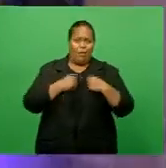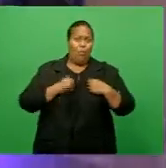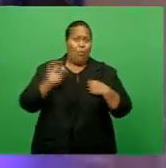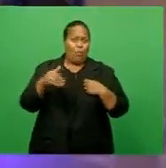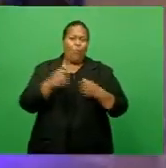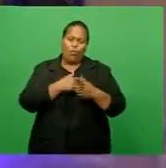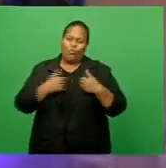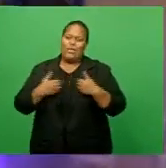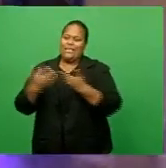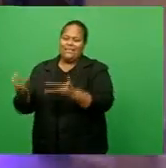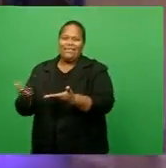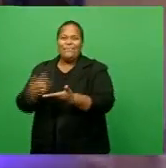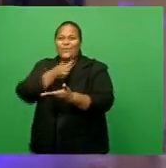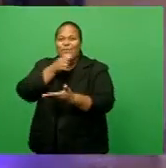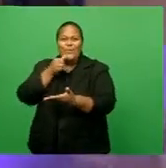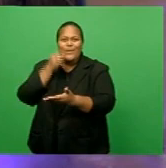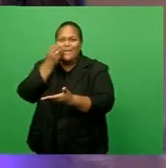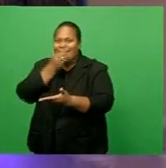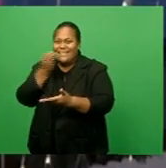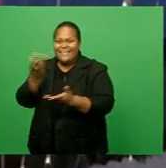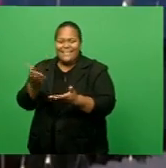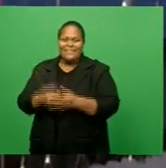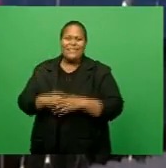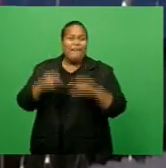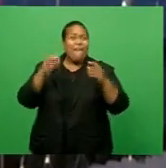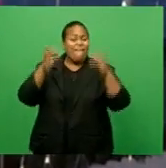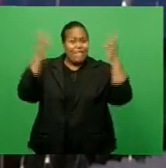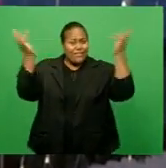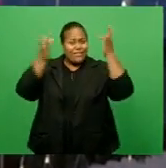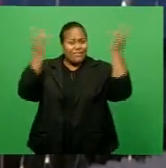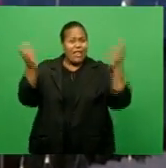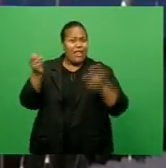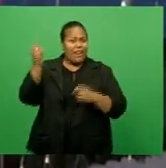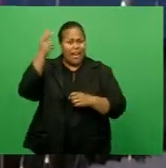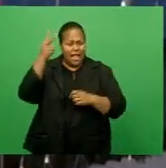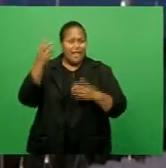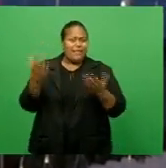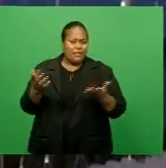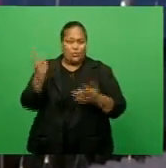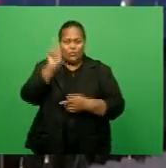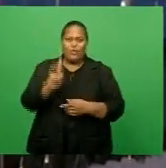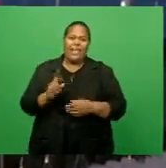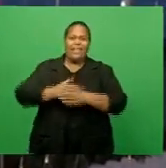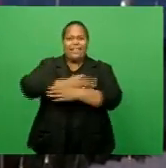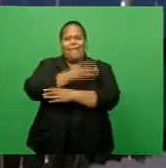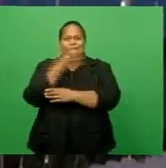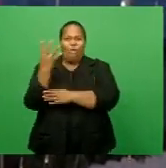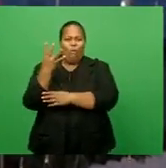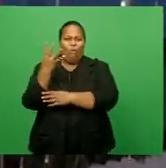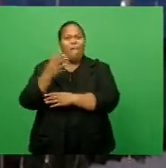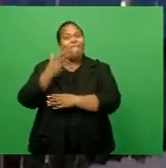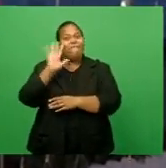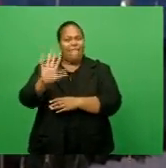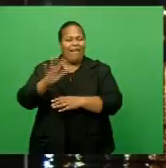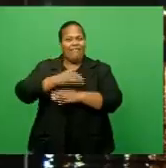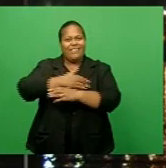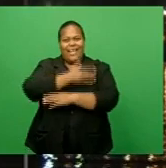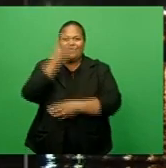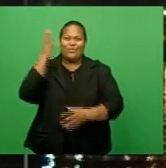sweets. Diwali, the festival of lights, is a 5-day celebration and today is day 4. Kritika Kumar, FBC